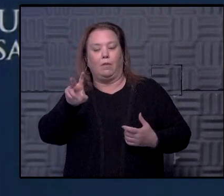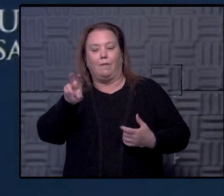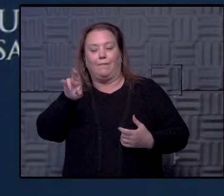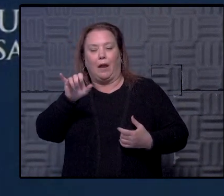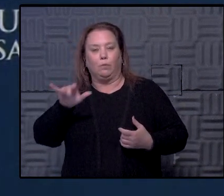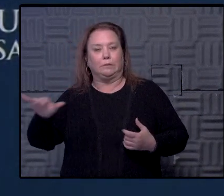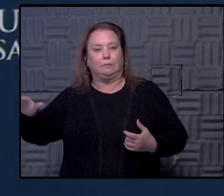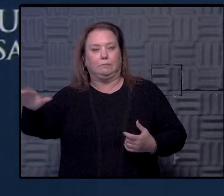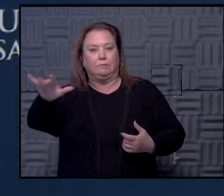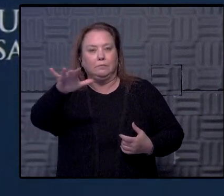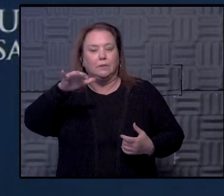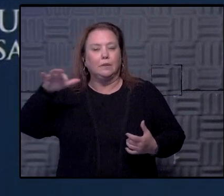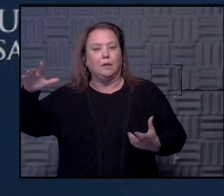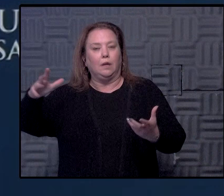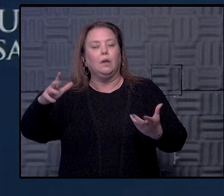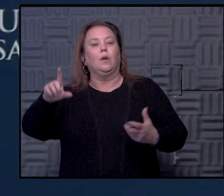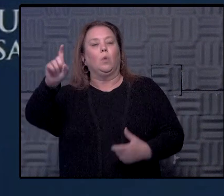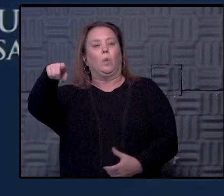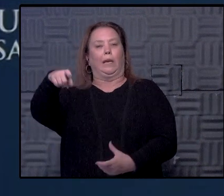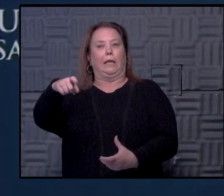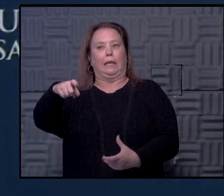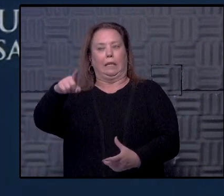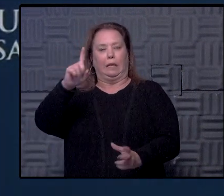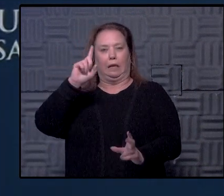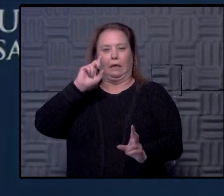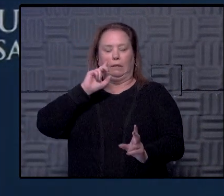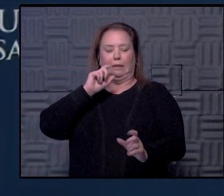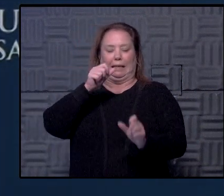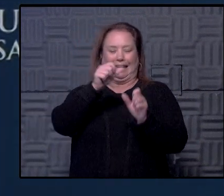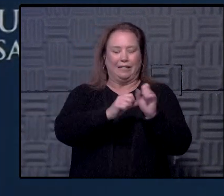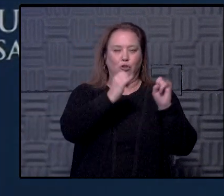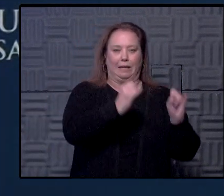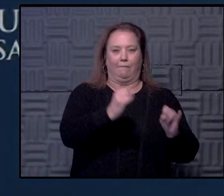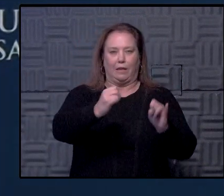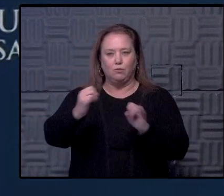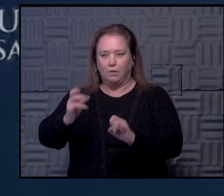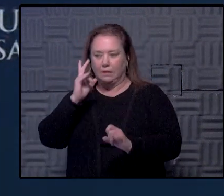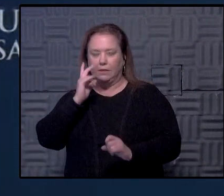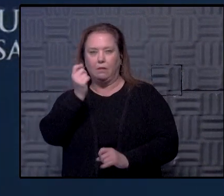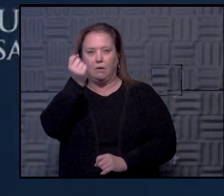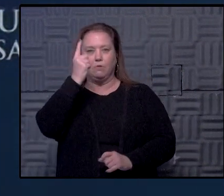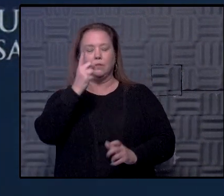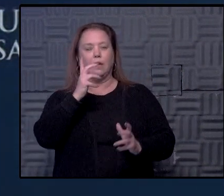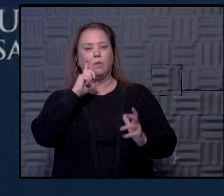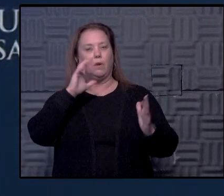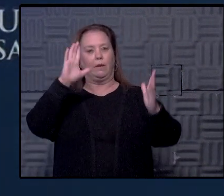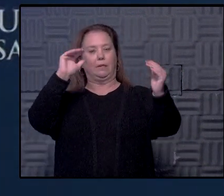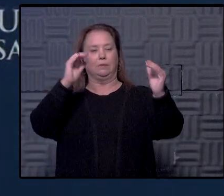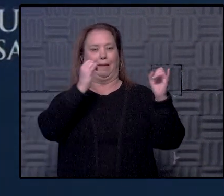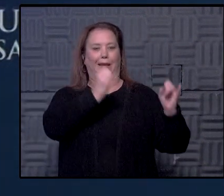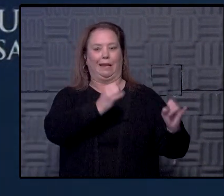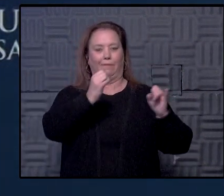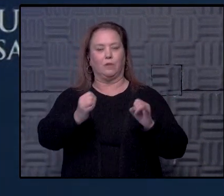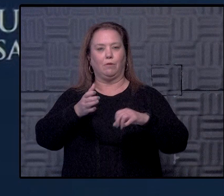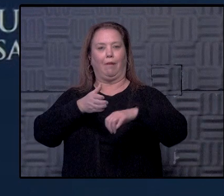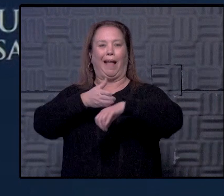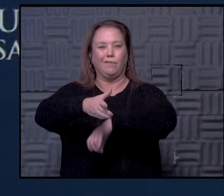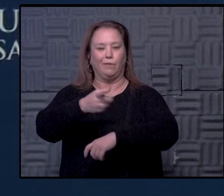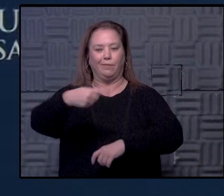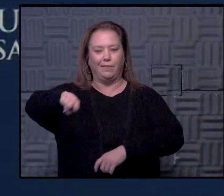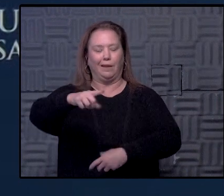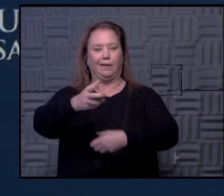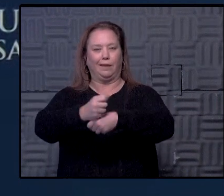going around. So I think we have to take it kind of on a case-by-case basis and really understand what we're going to anticipate following the